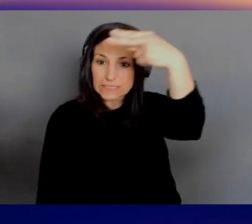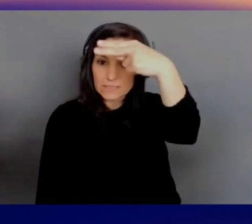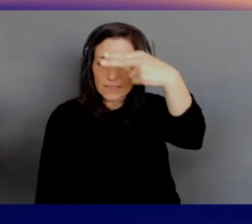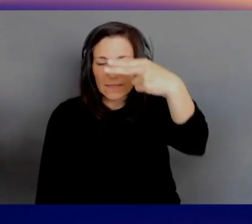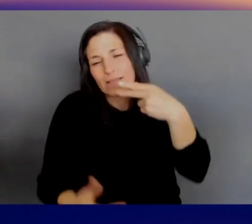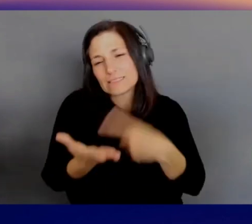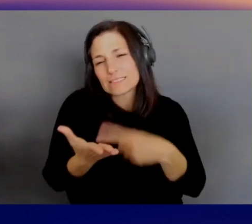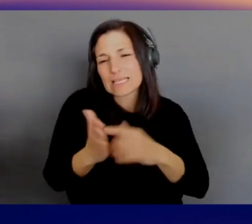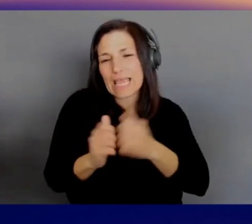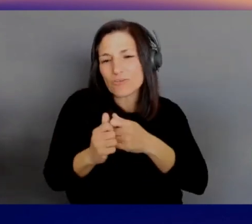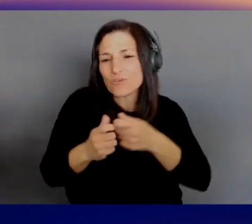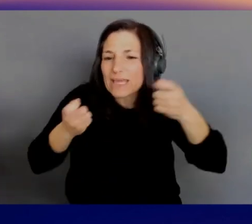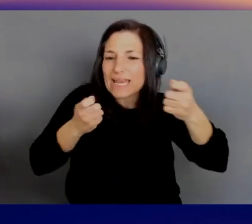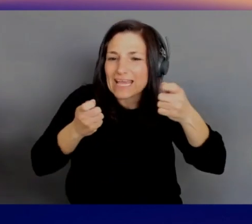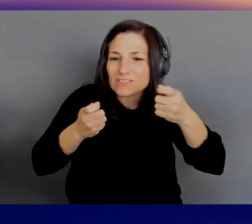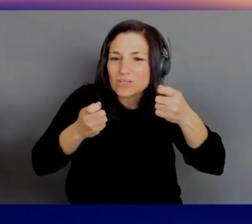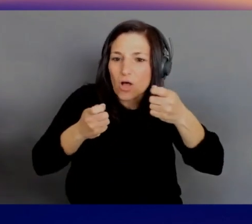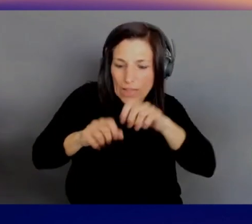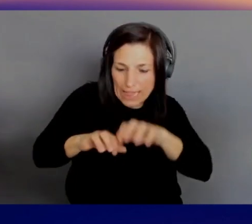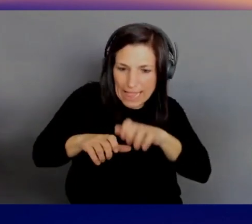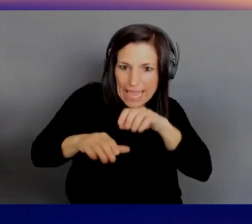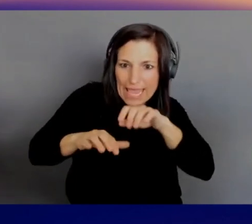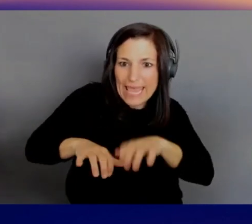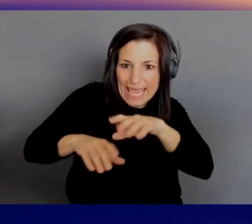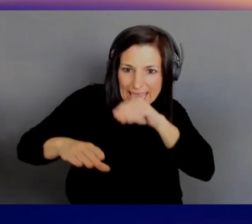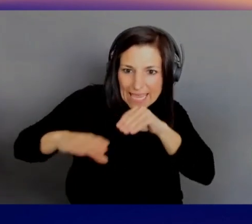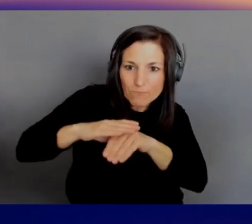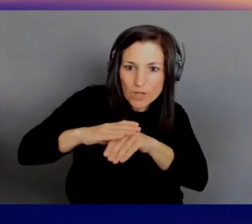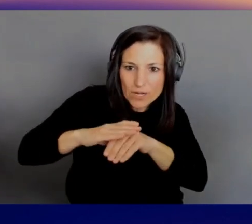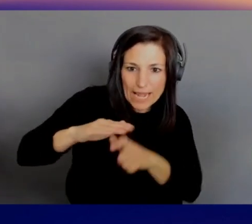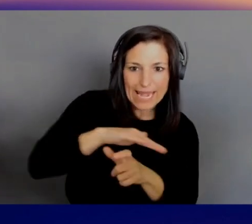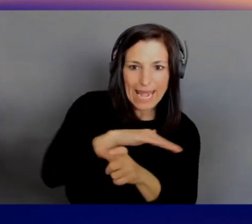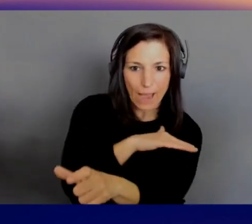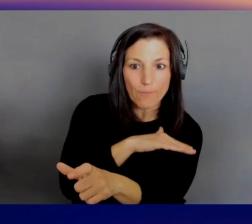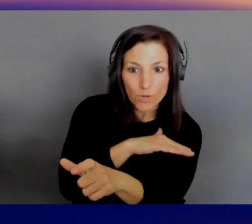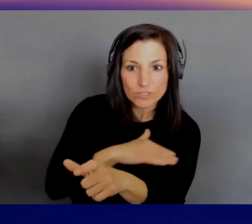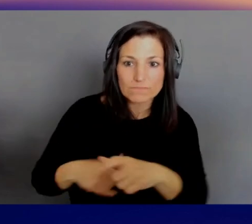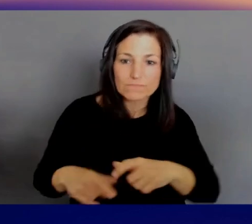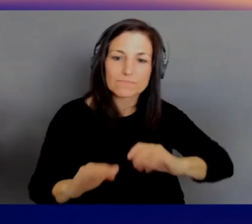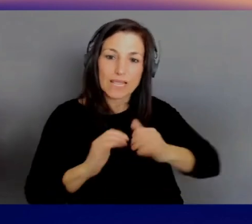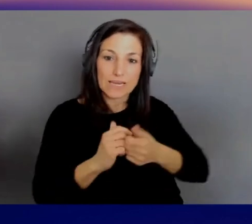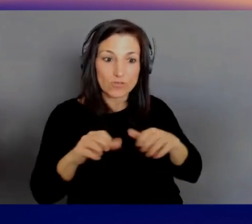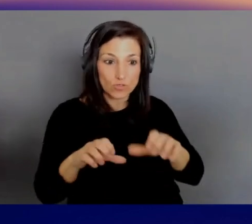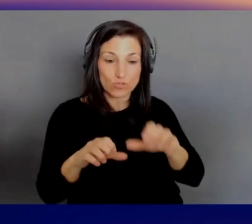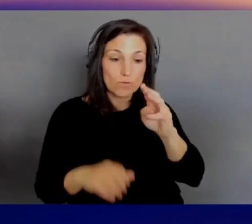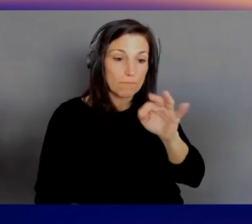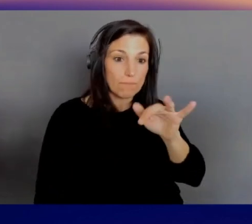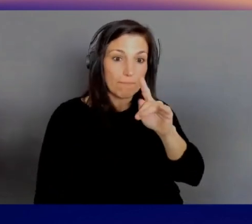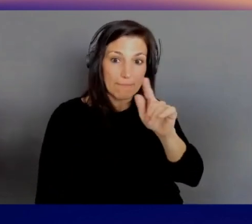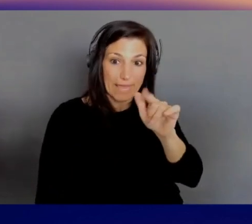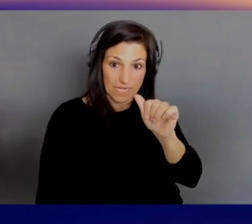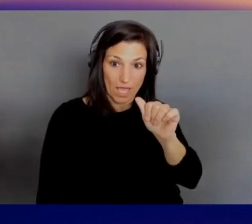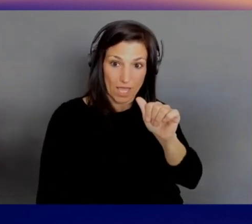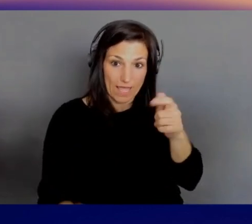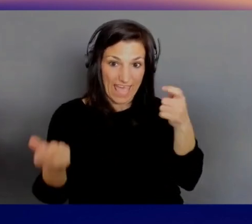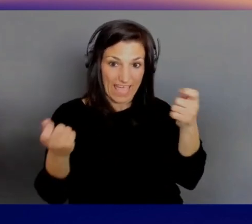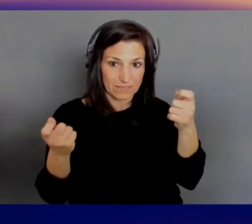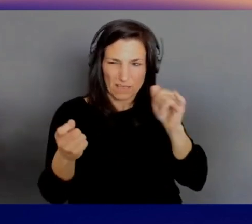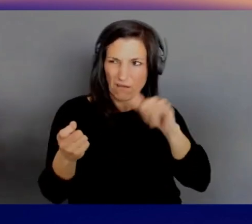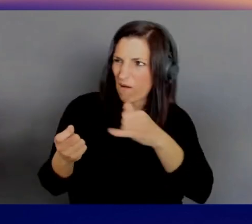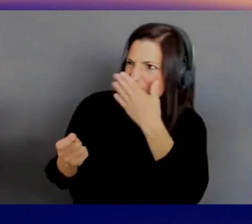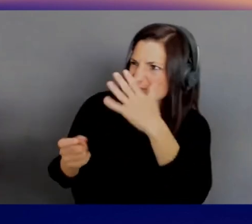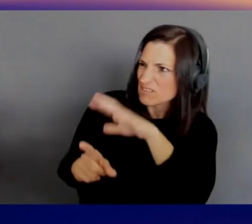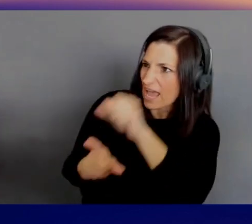yeah. and mainly how you can Validation, and mainly how you can do error handling. That was the try catch. Yeah, Binary yeah. block. That So your